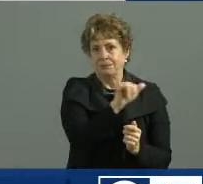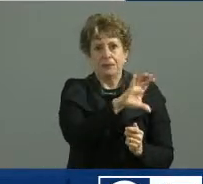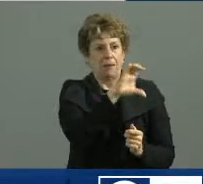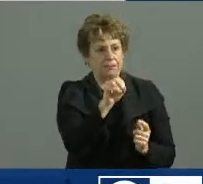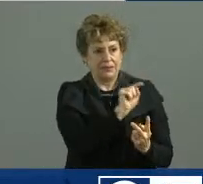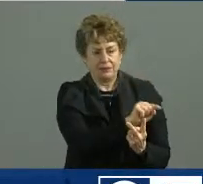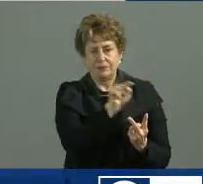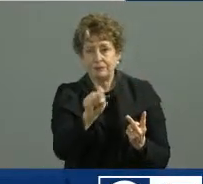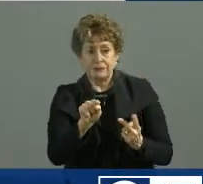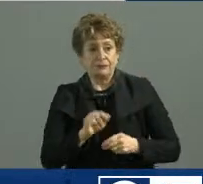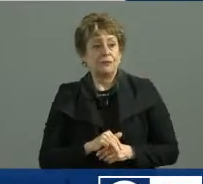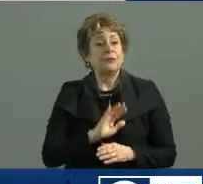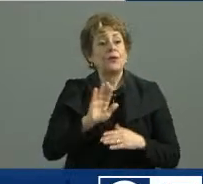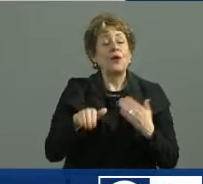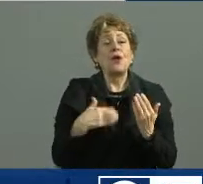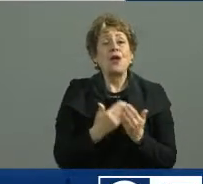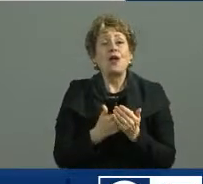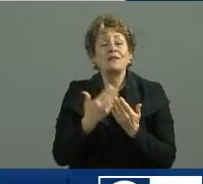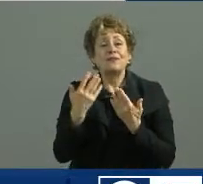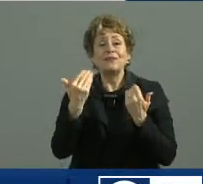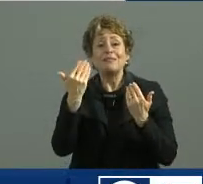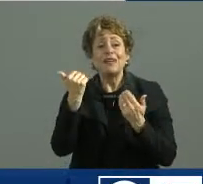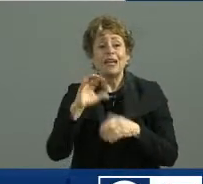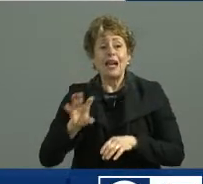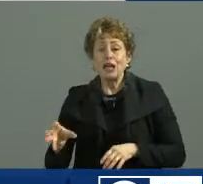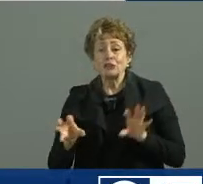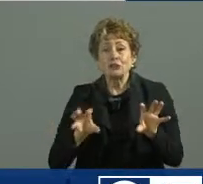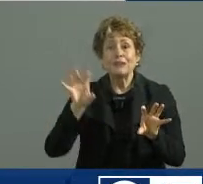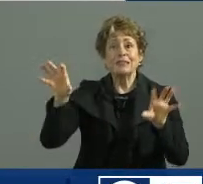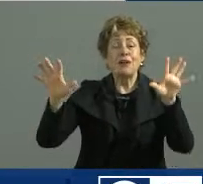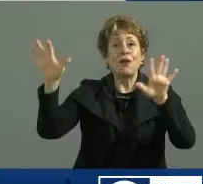counties will receive Moderna doses.